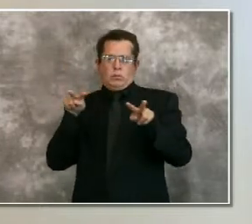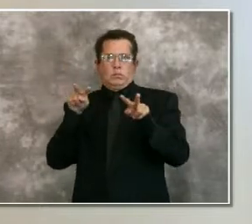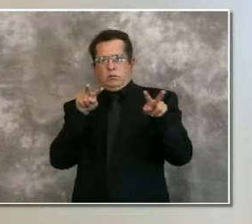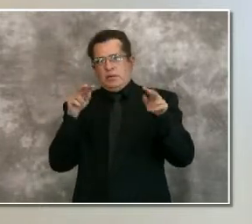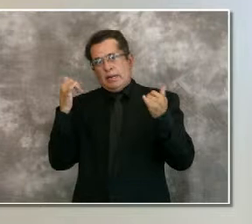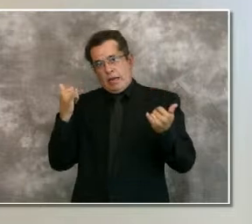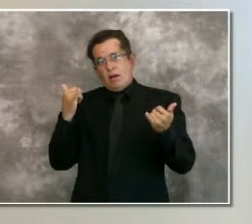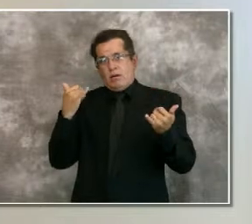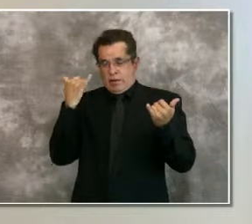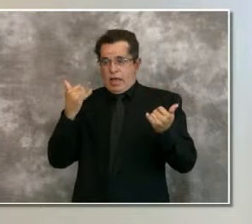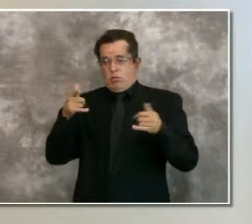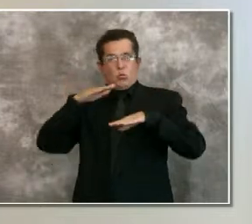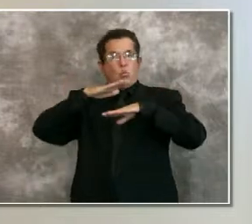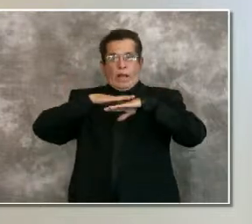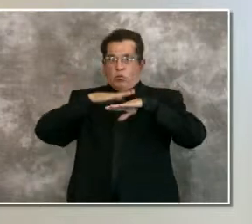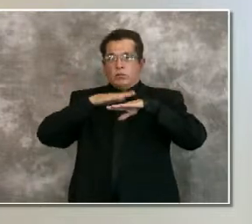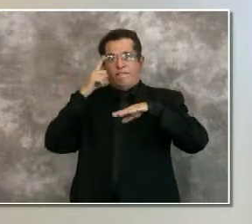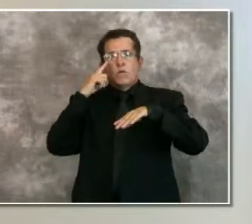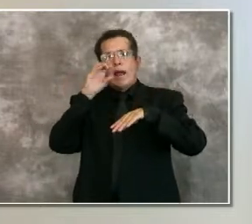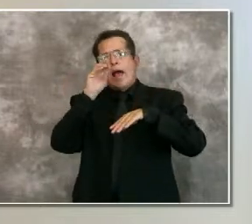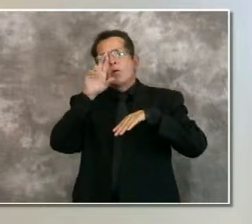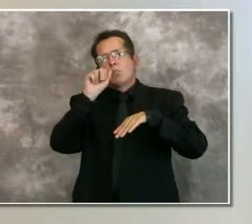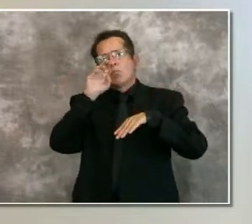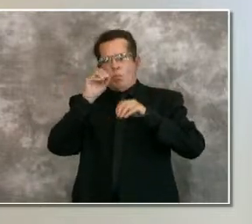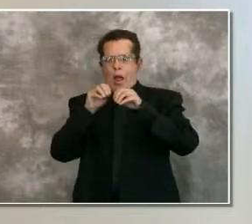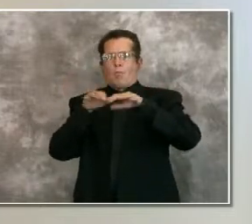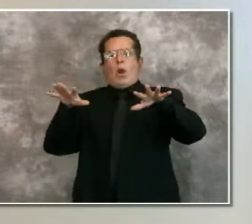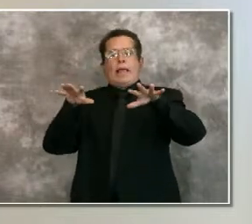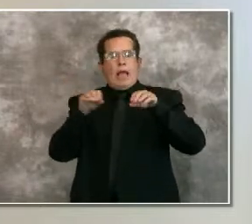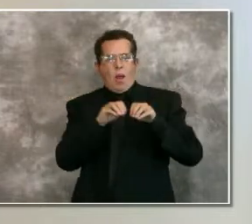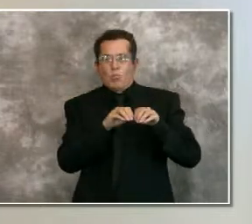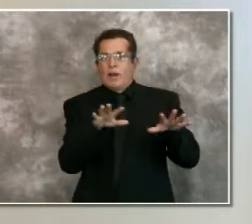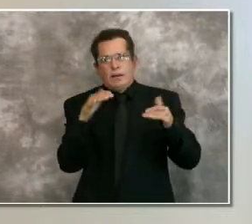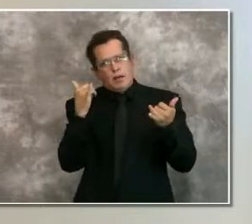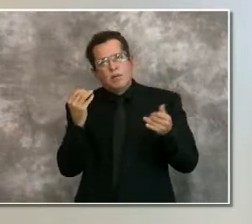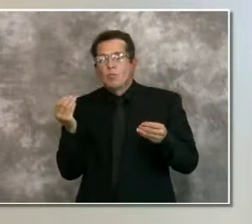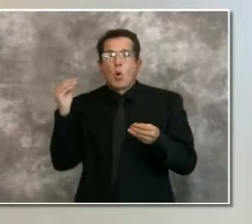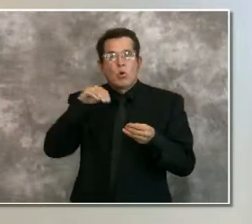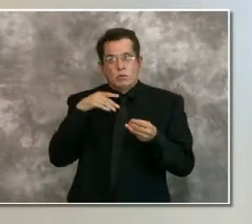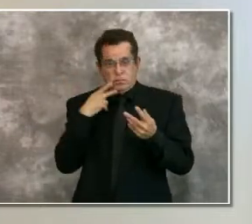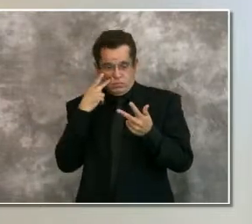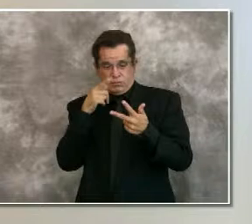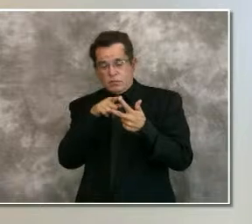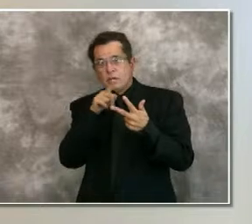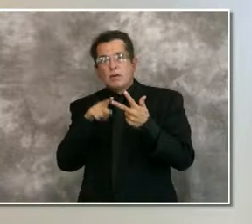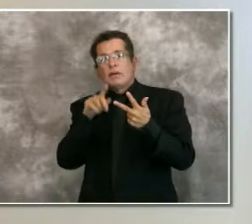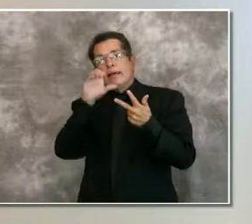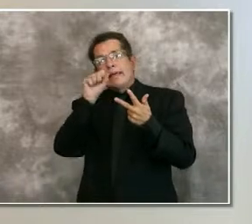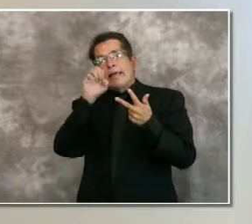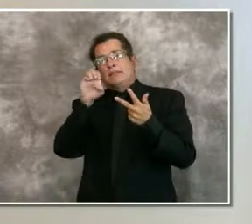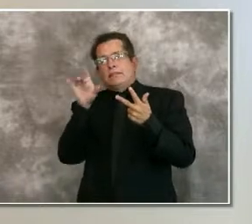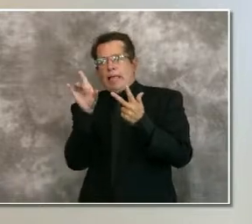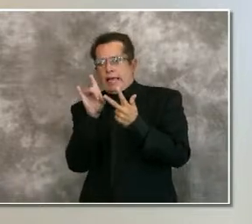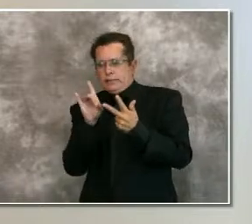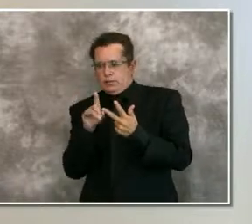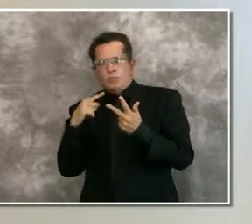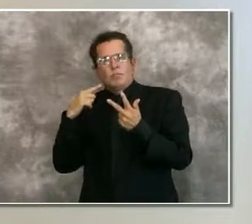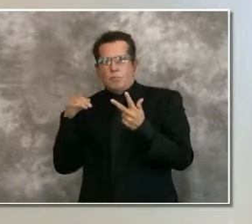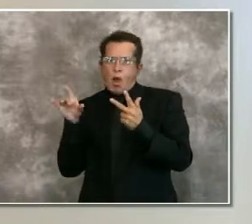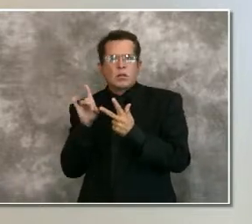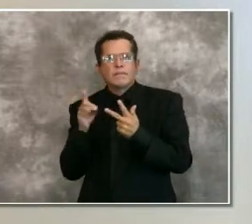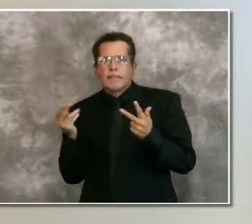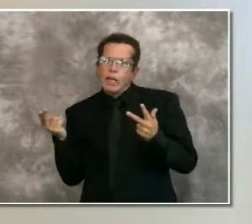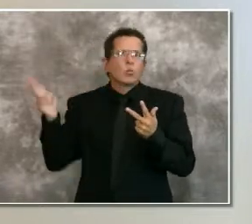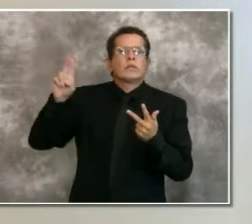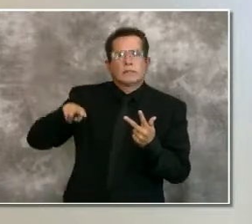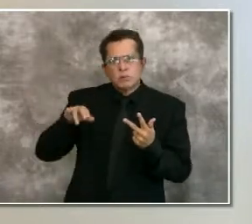hit triggers related to outbreaks. We've seen significant increases in the number of cases. We've seen jumps in the percentage of positives, and we've